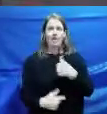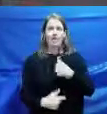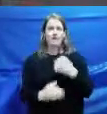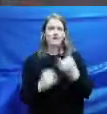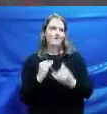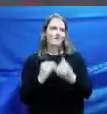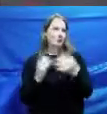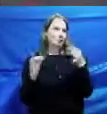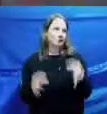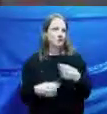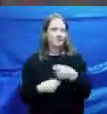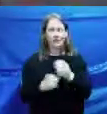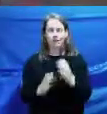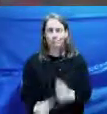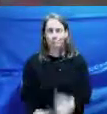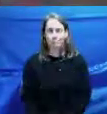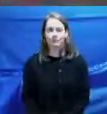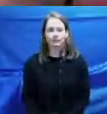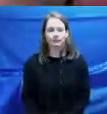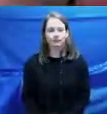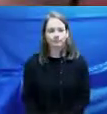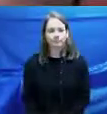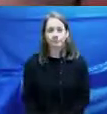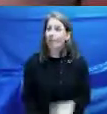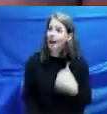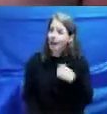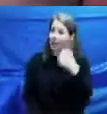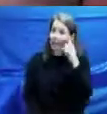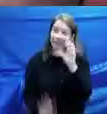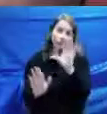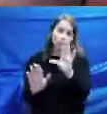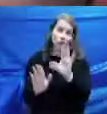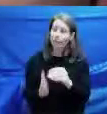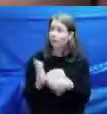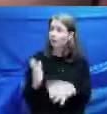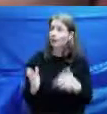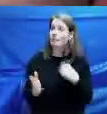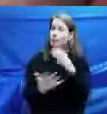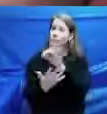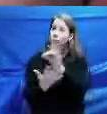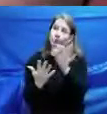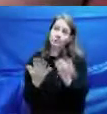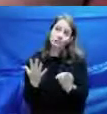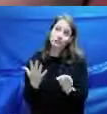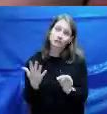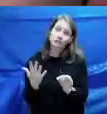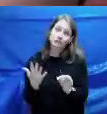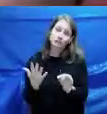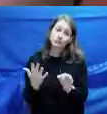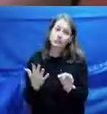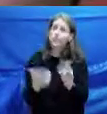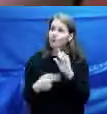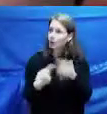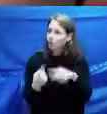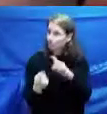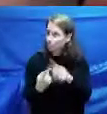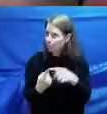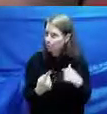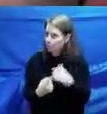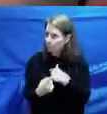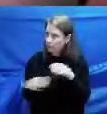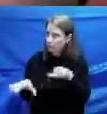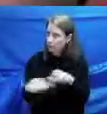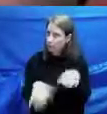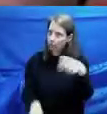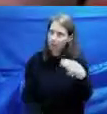a great thing that students have a choice. So when we do project-based learning, we're